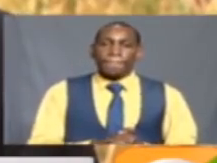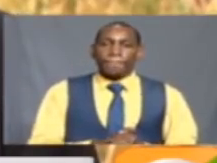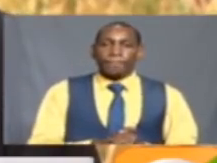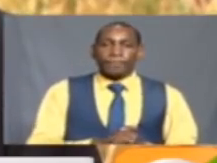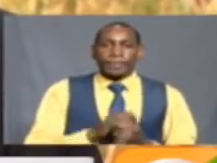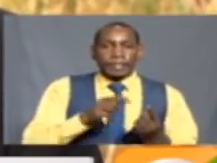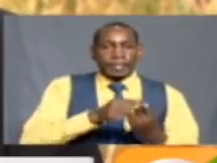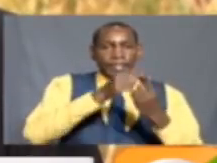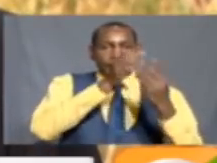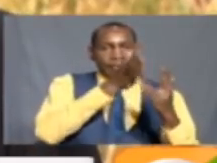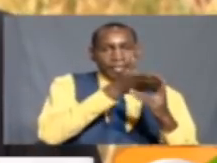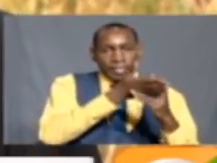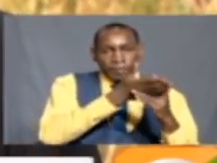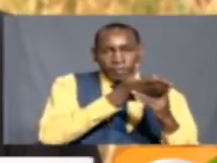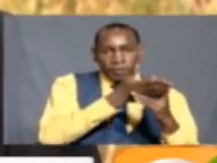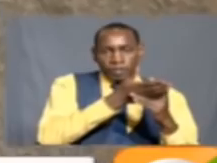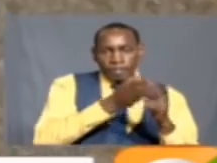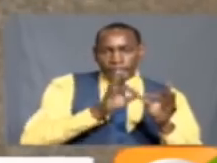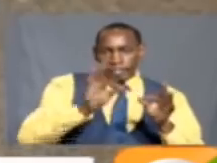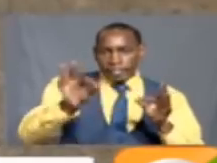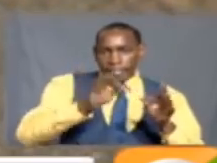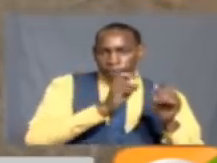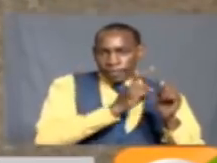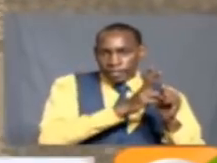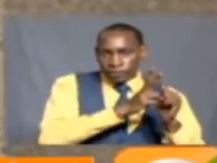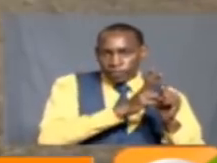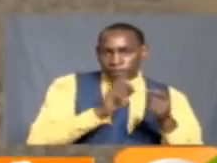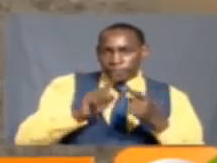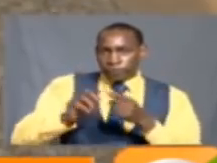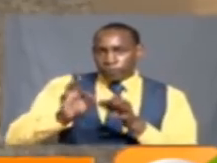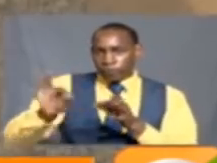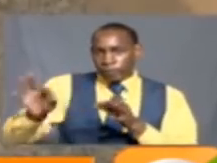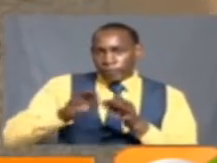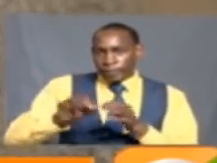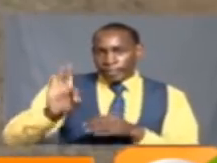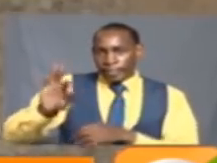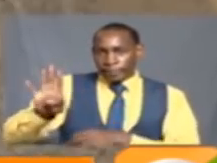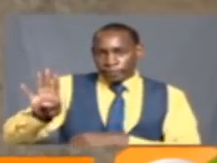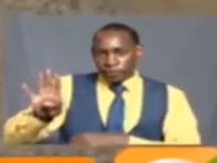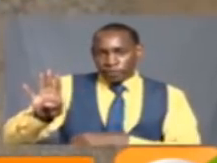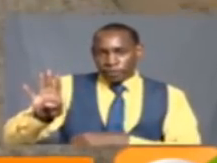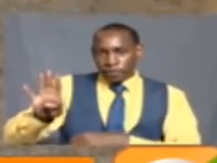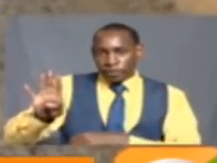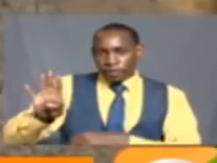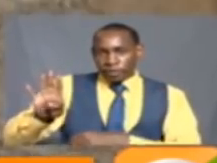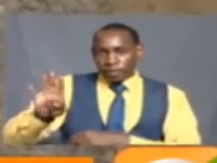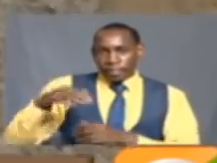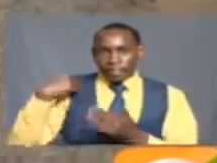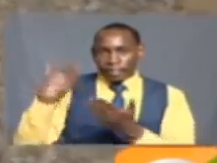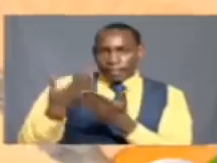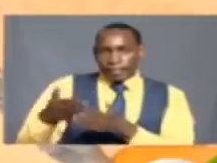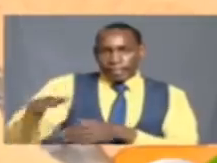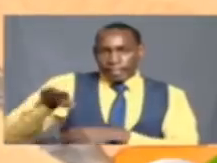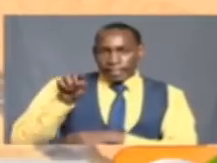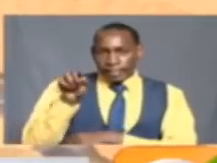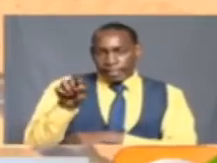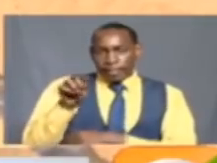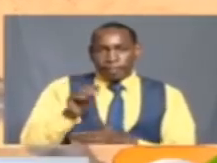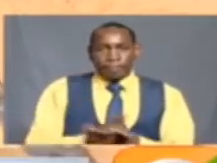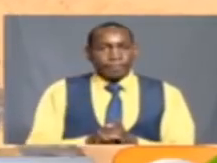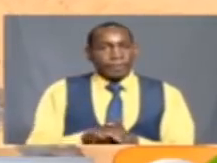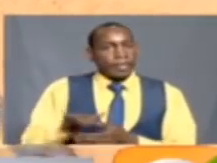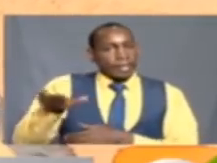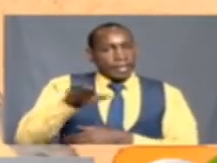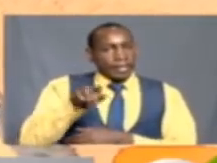Especially between kilometer 12 to kilometer 34, up to the time where we were. That